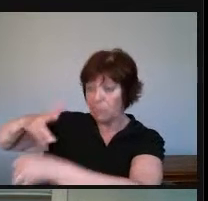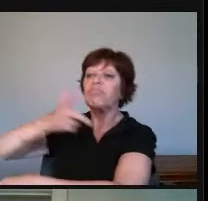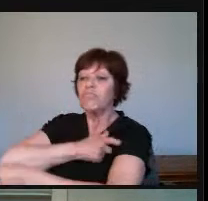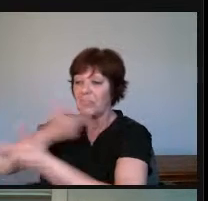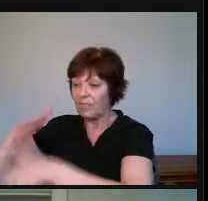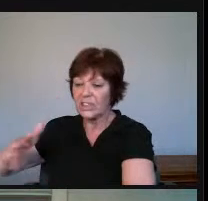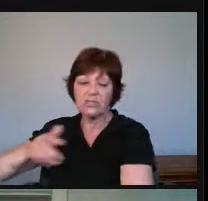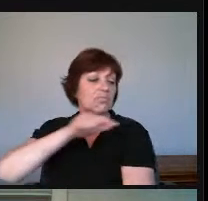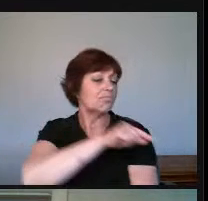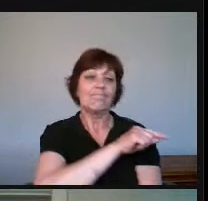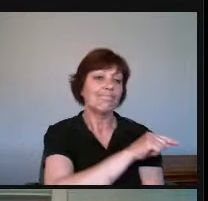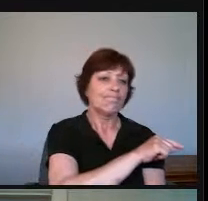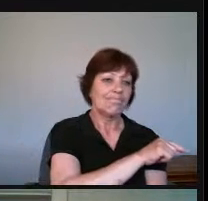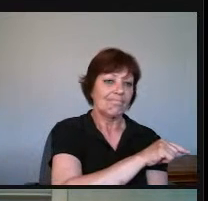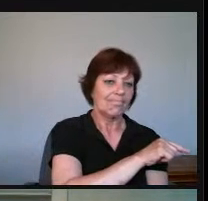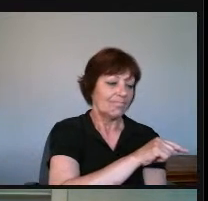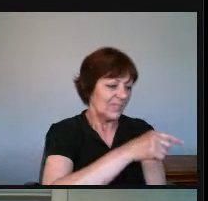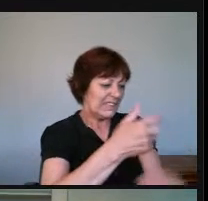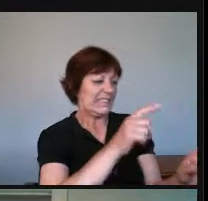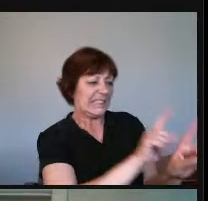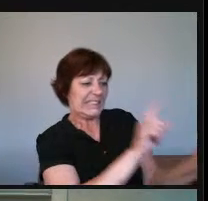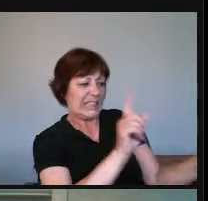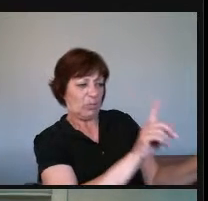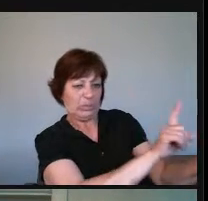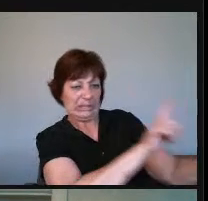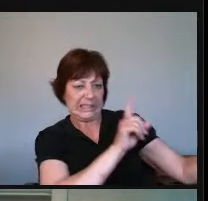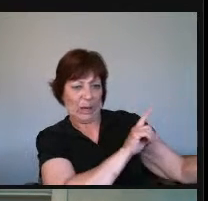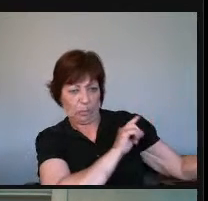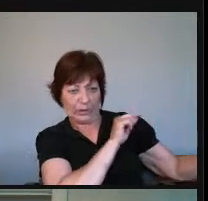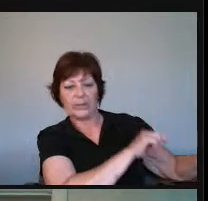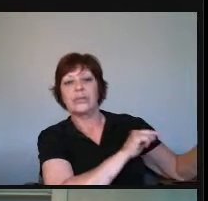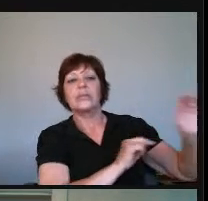vaccinated. They're going to allow